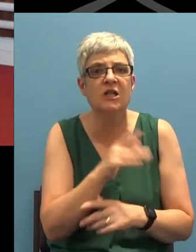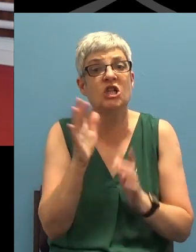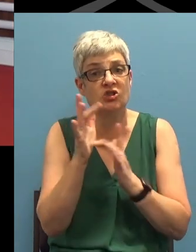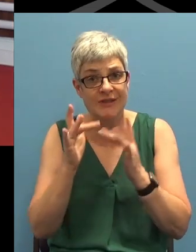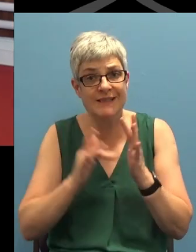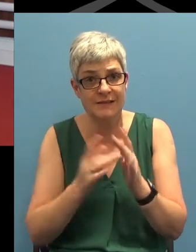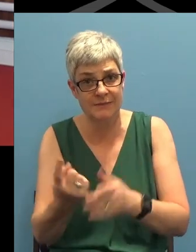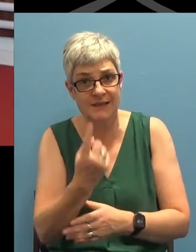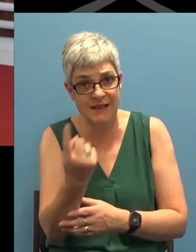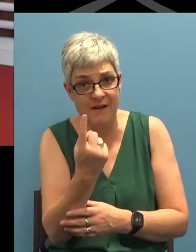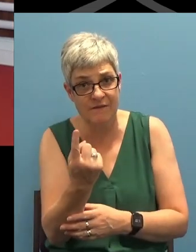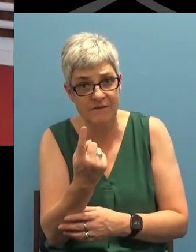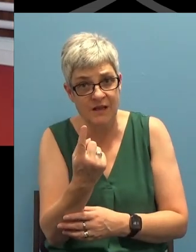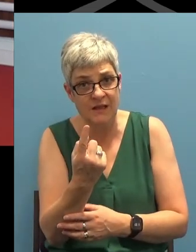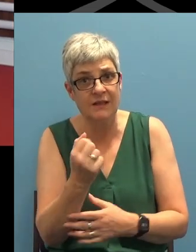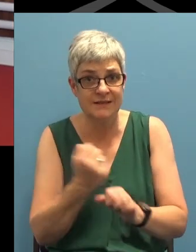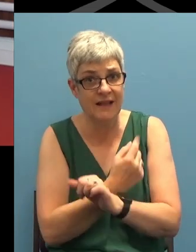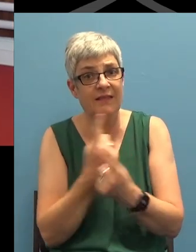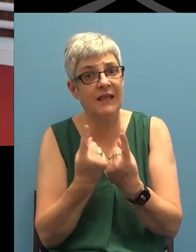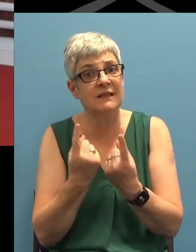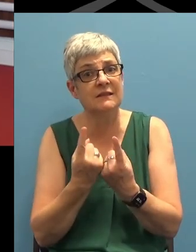about things when he came to us.